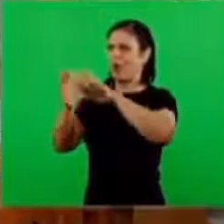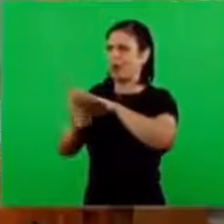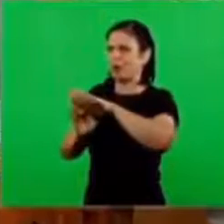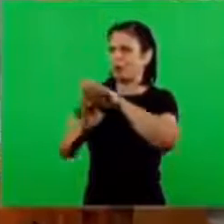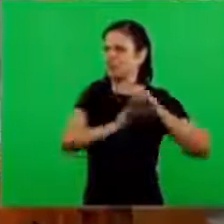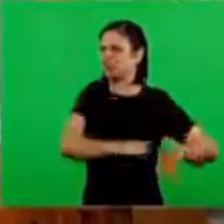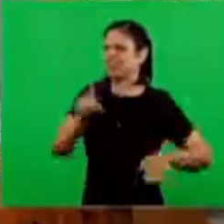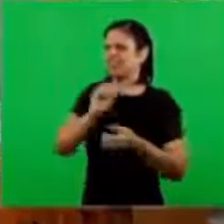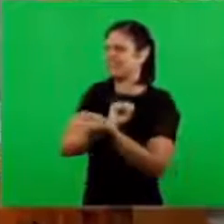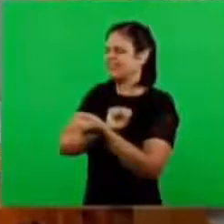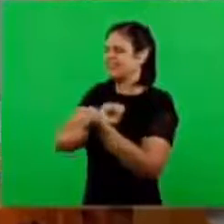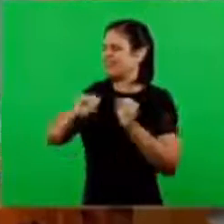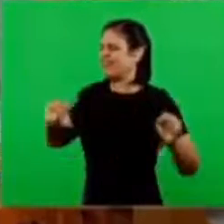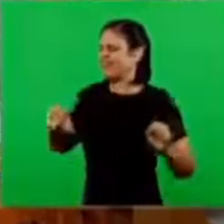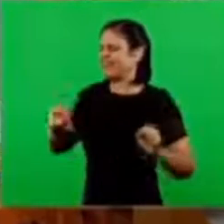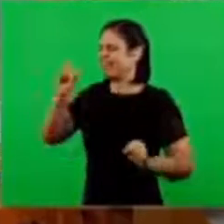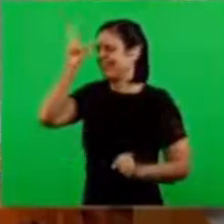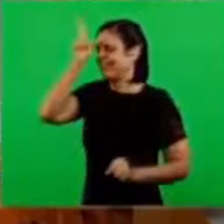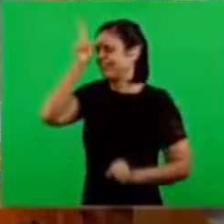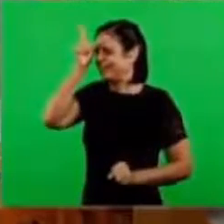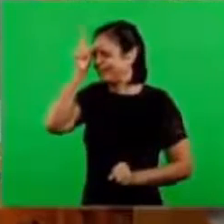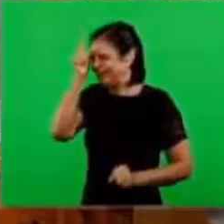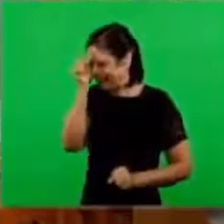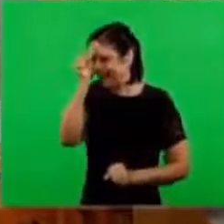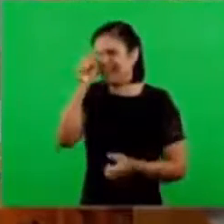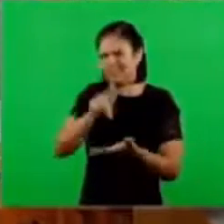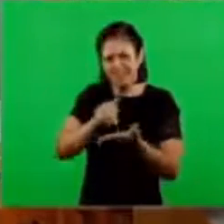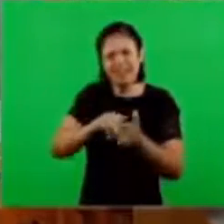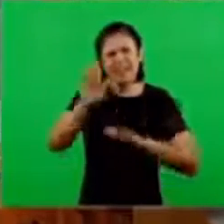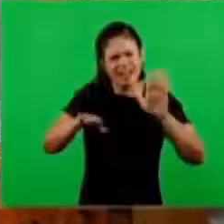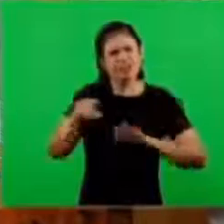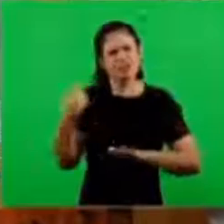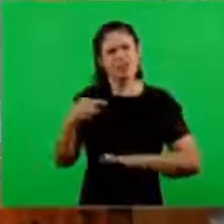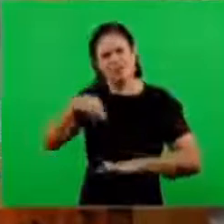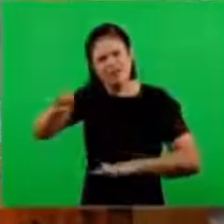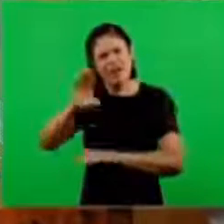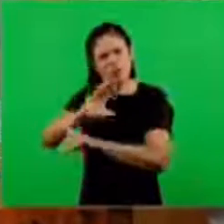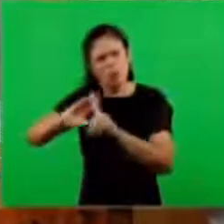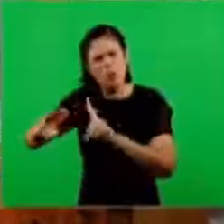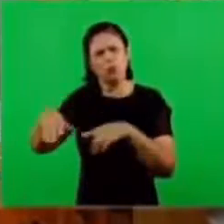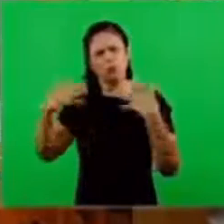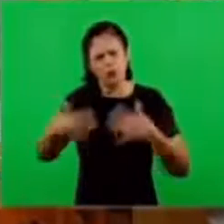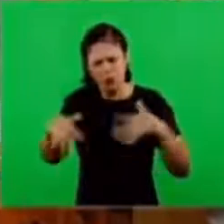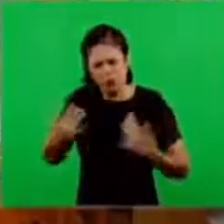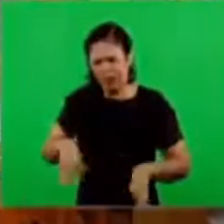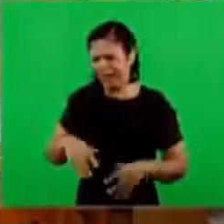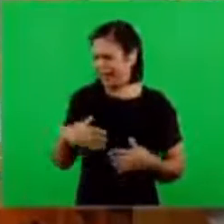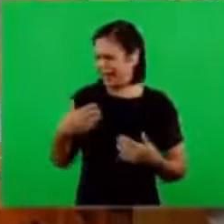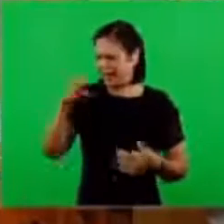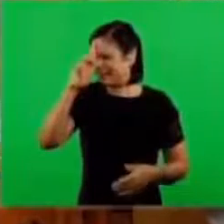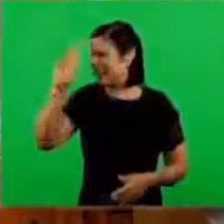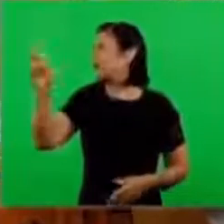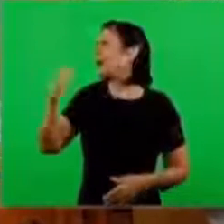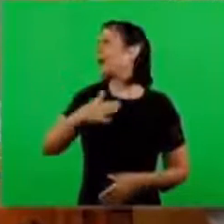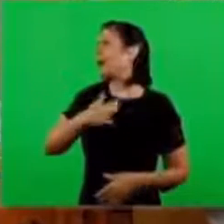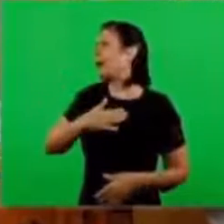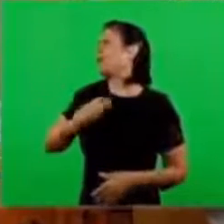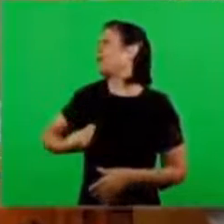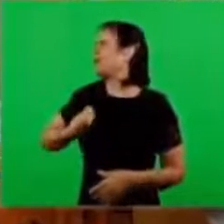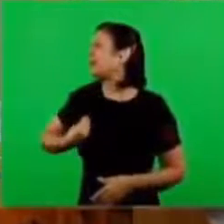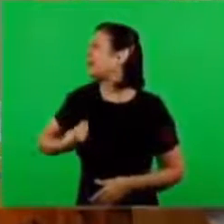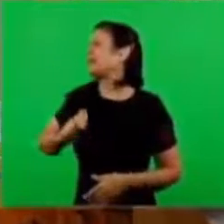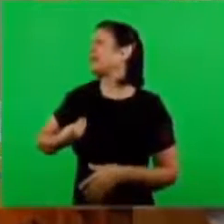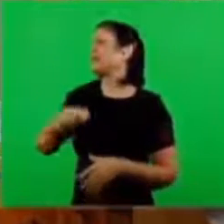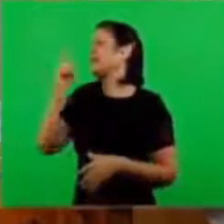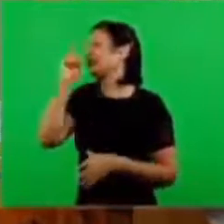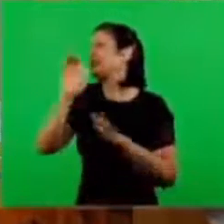and receive deliverance. We have the weight of our flaws, but now we're placing the Lord. Lord, whatever I have to